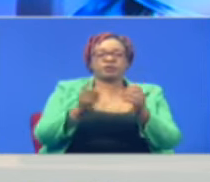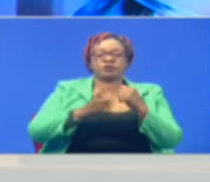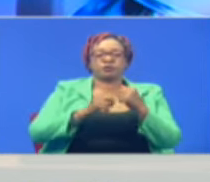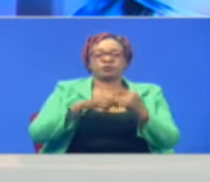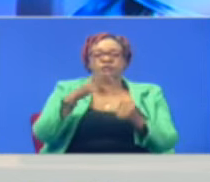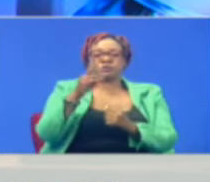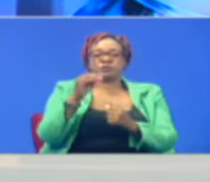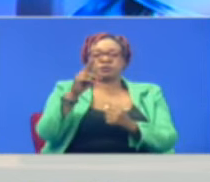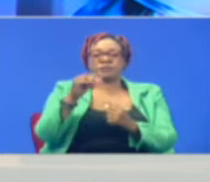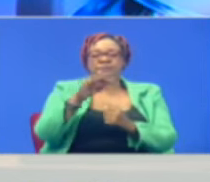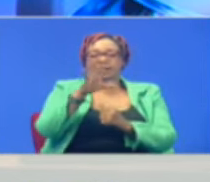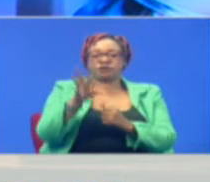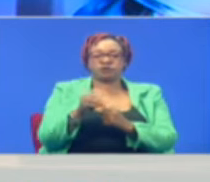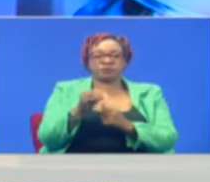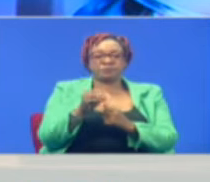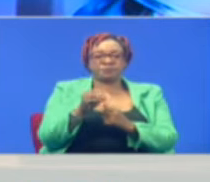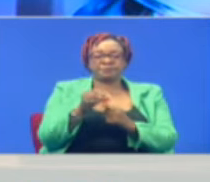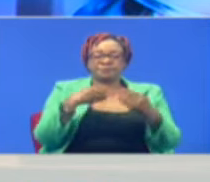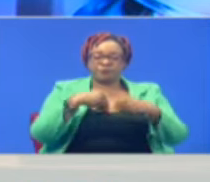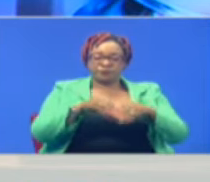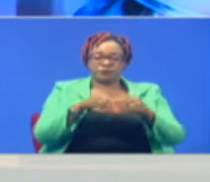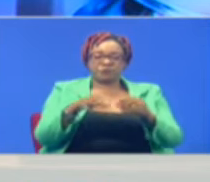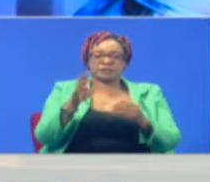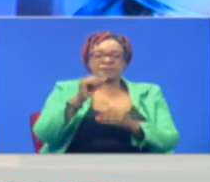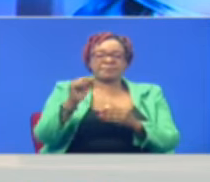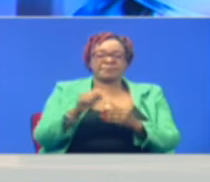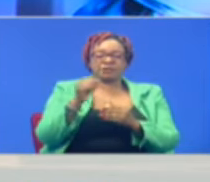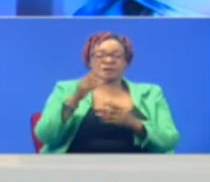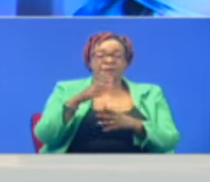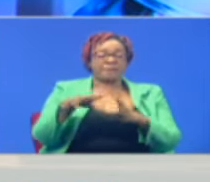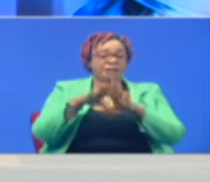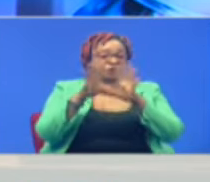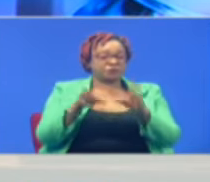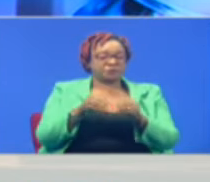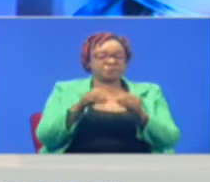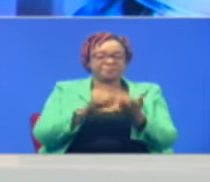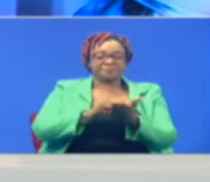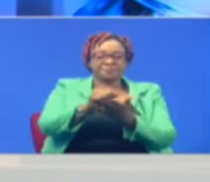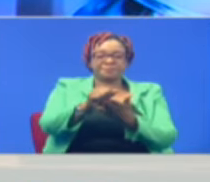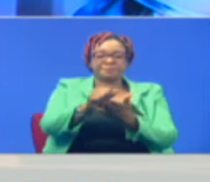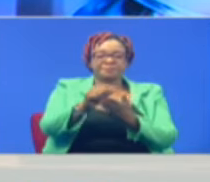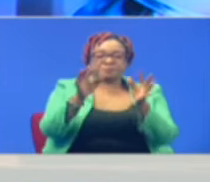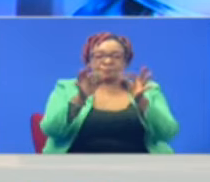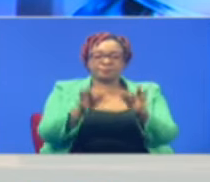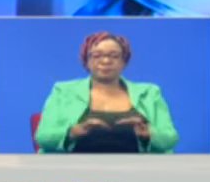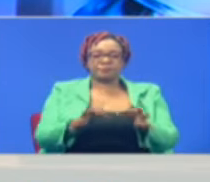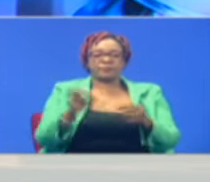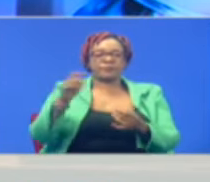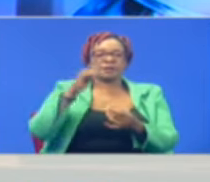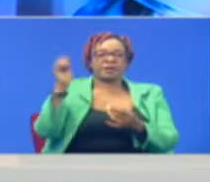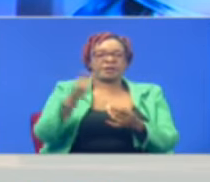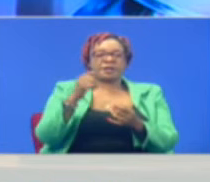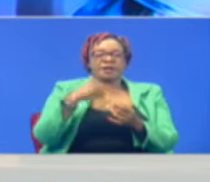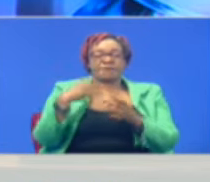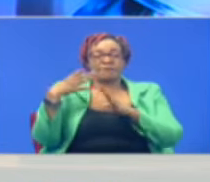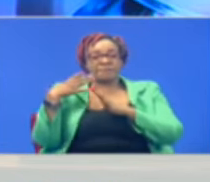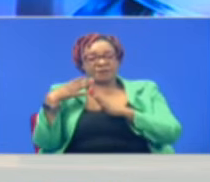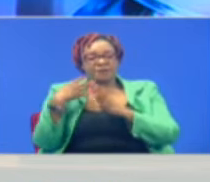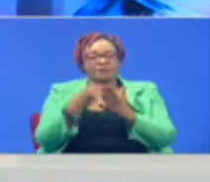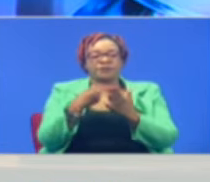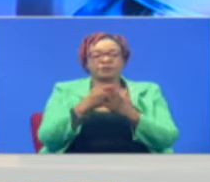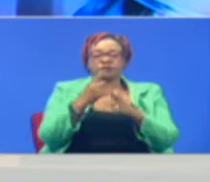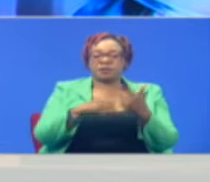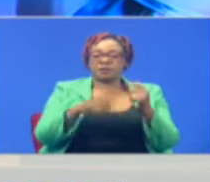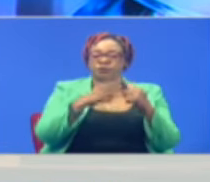2020 budget. According to the supplementary budget published by the National Treasury, Kenya's debt service burden for the financial year between